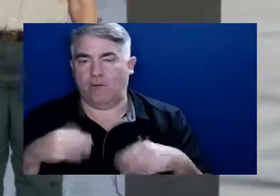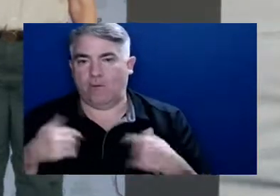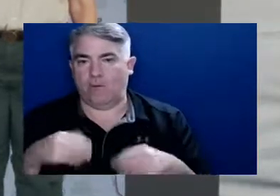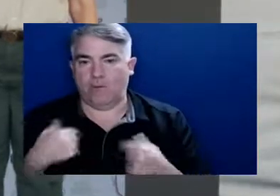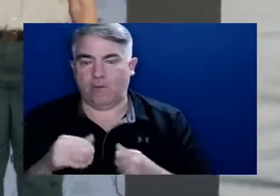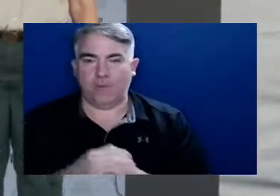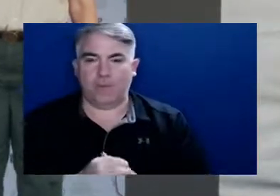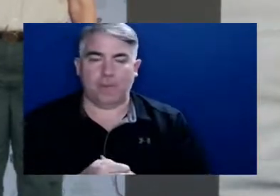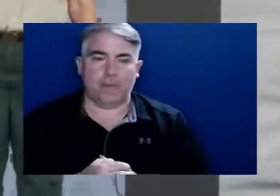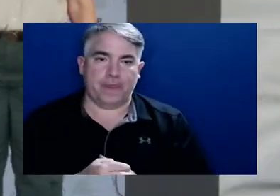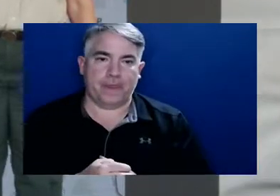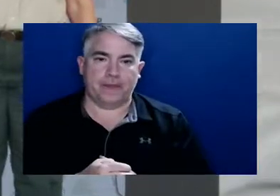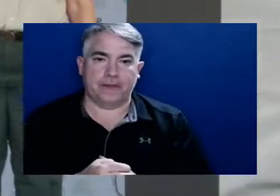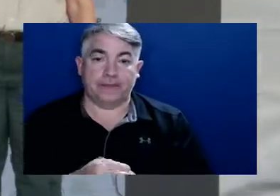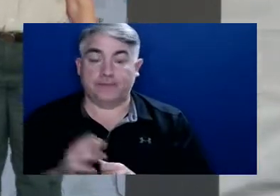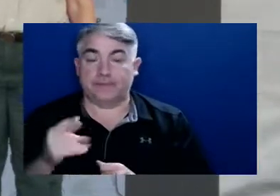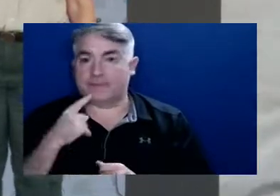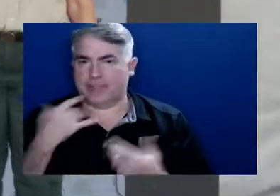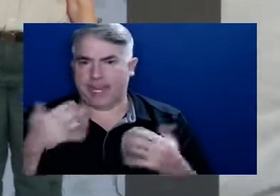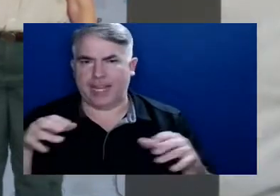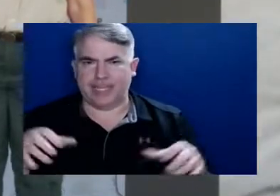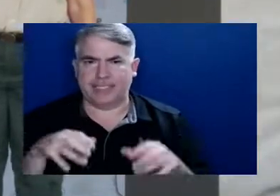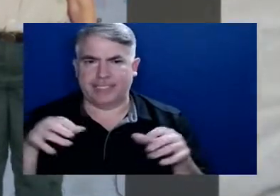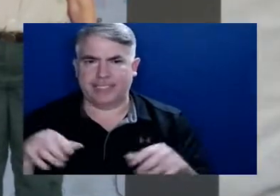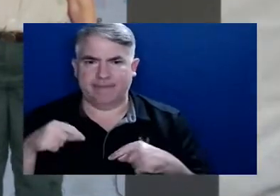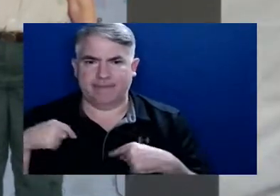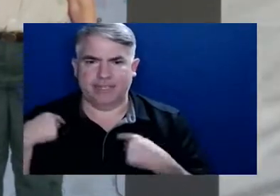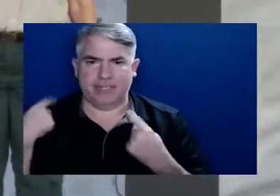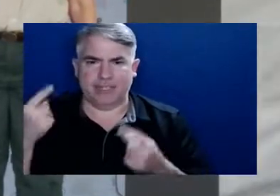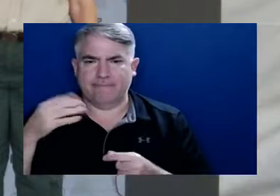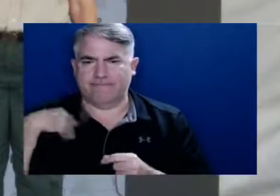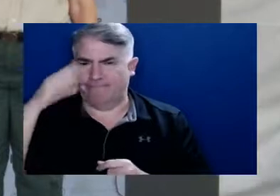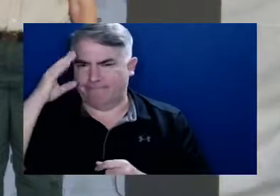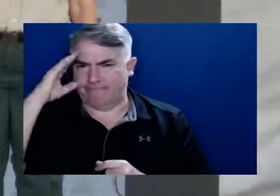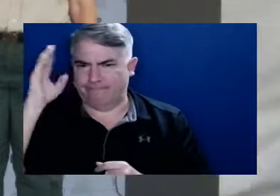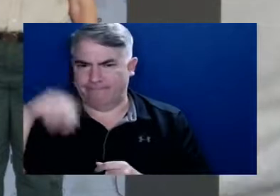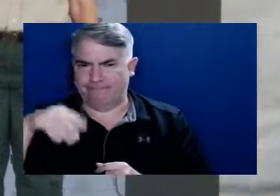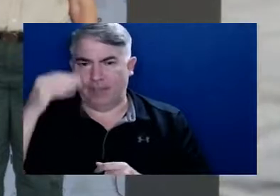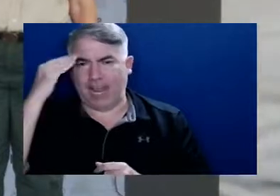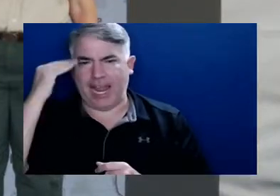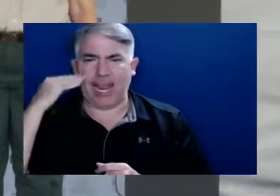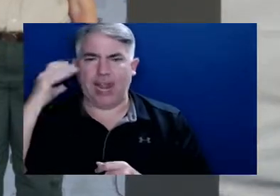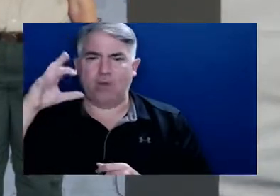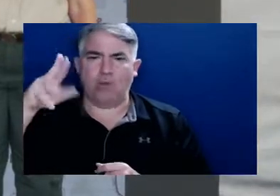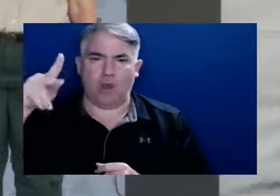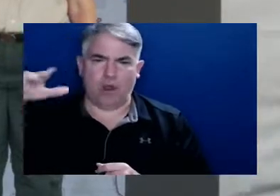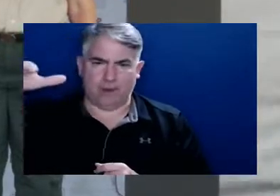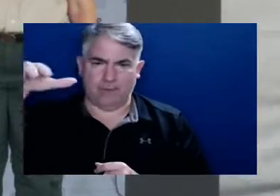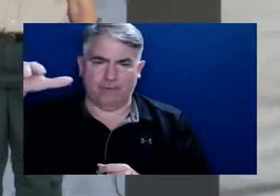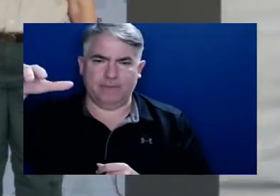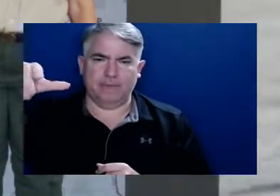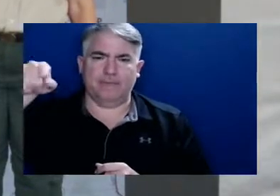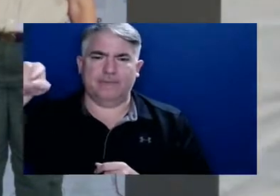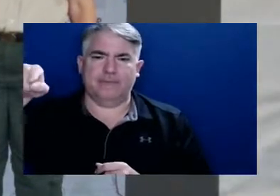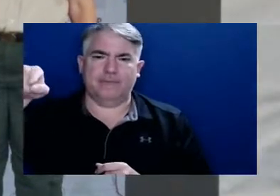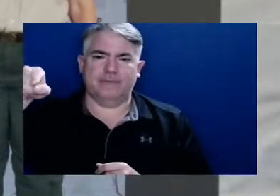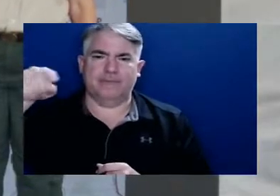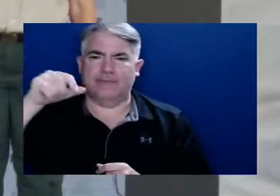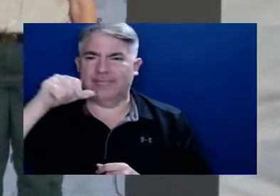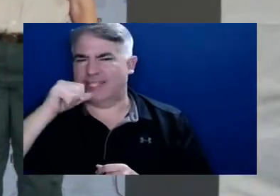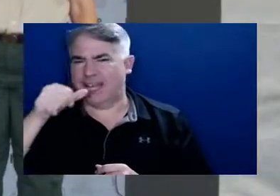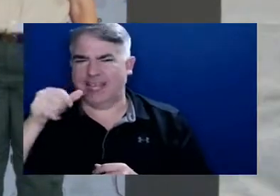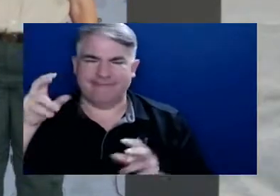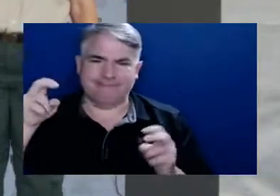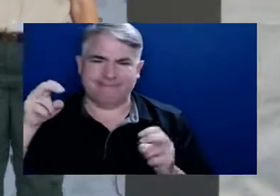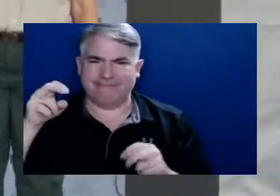of activity up in the Hat Creek area yesterday. It seemed to pushed out on the rim a little bit. It didn't bounce down